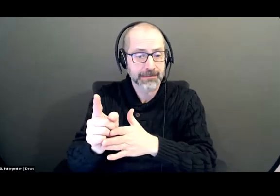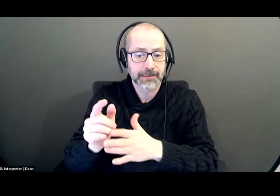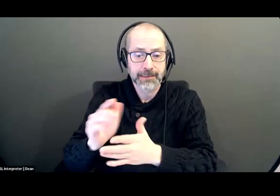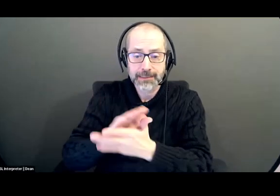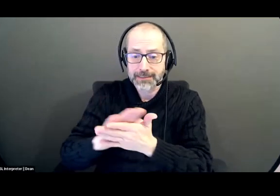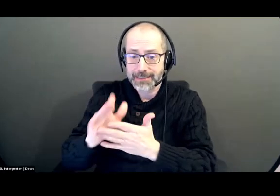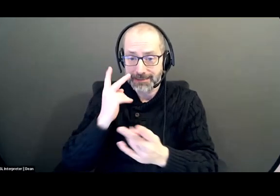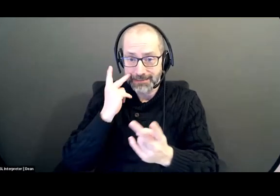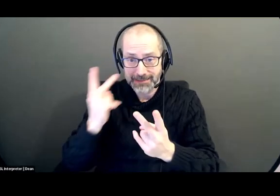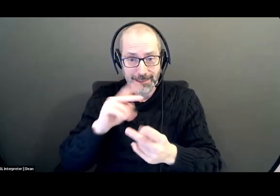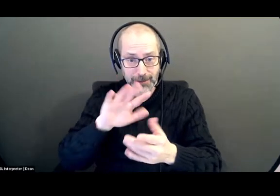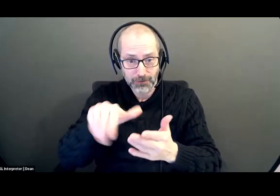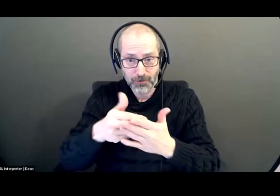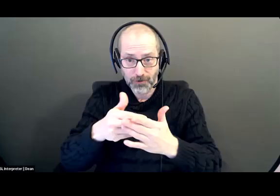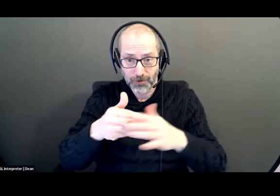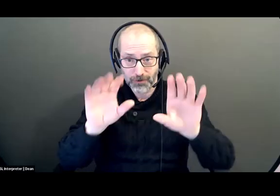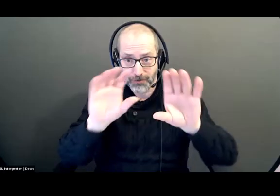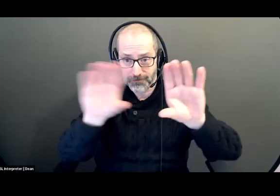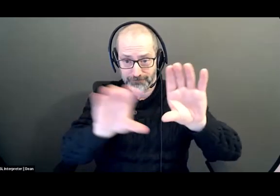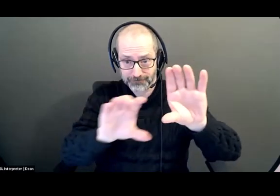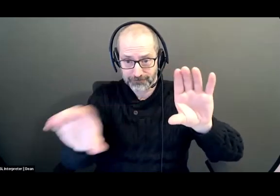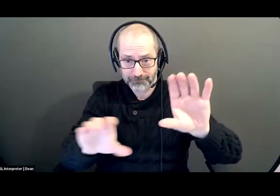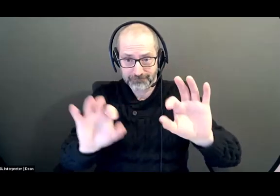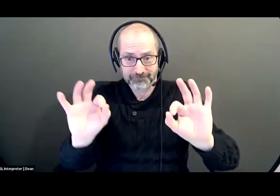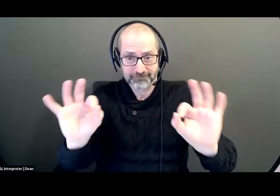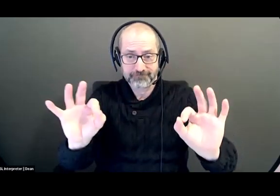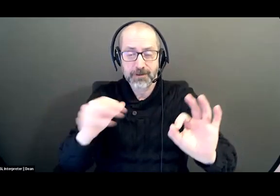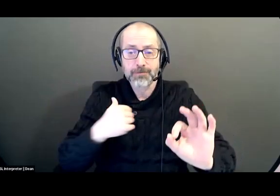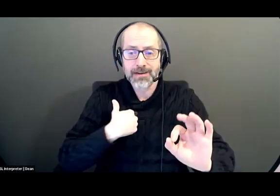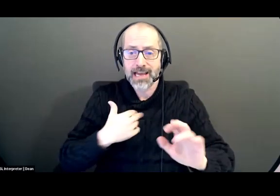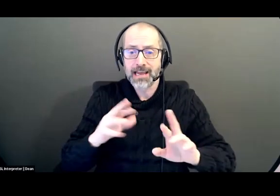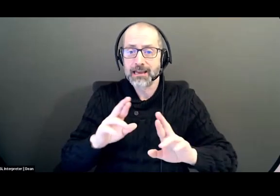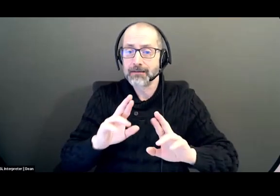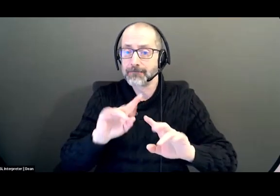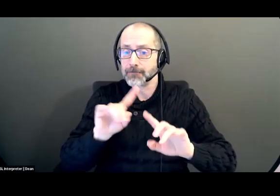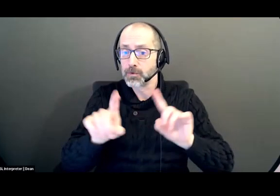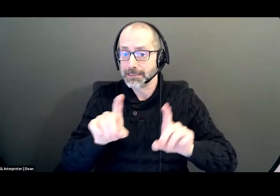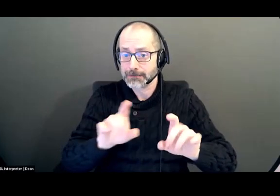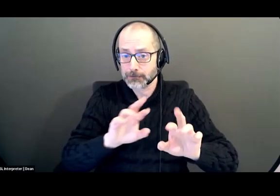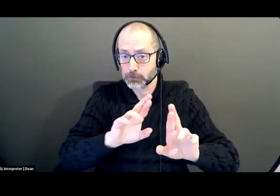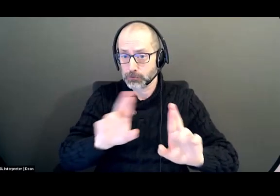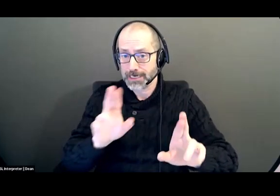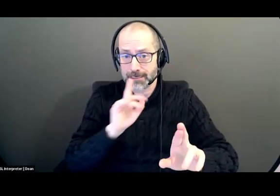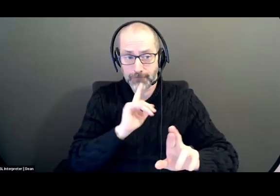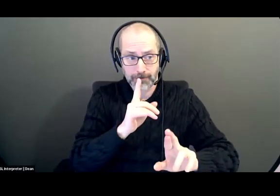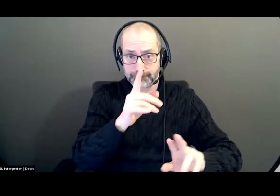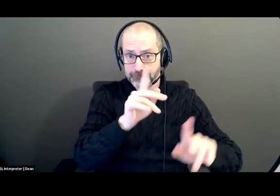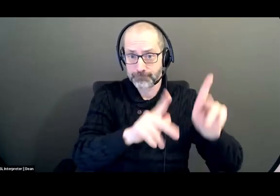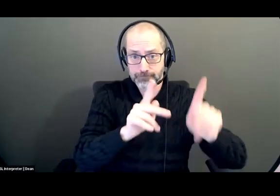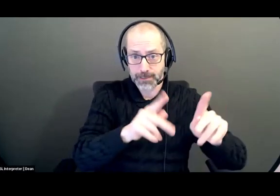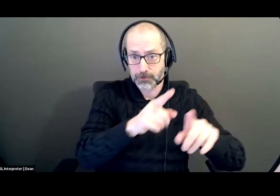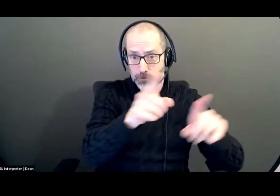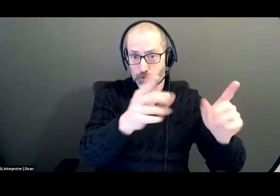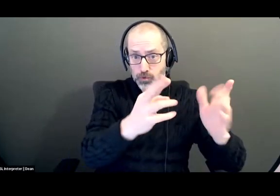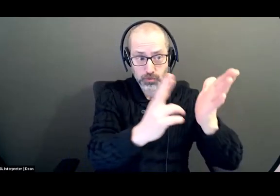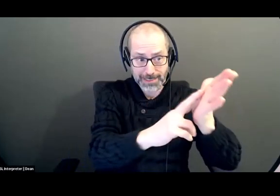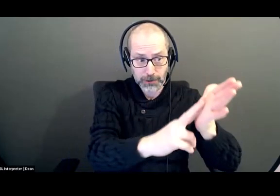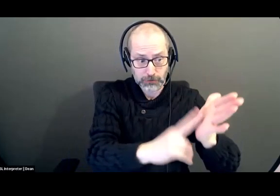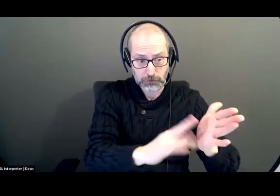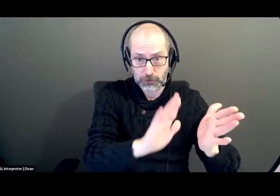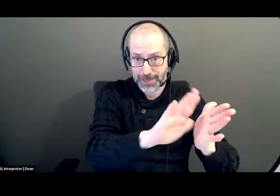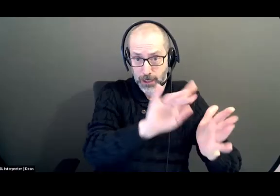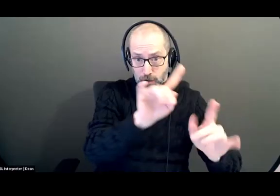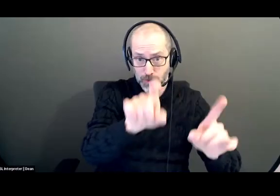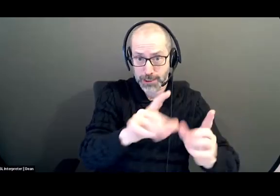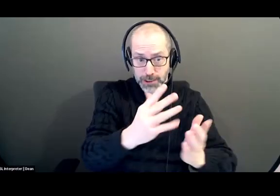that is core to everything we do in good care. How do we make this connection in everyday work? What have